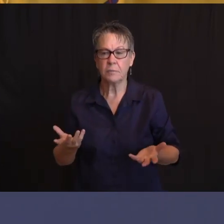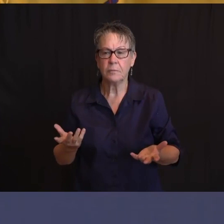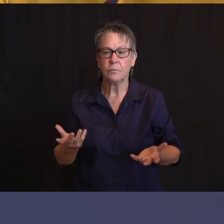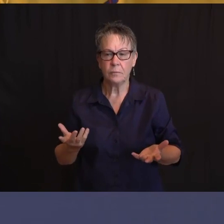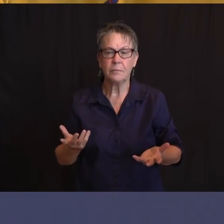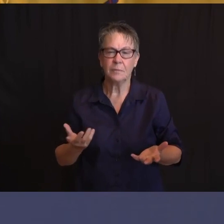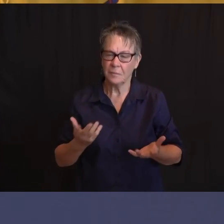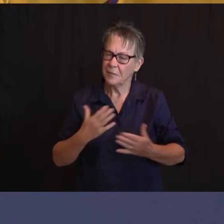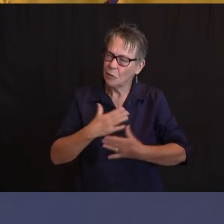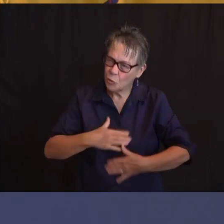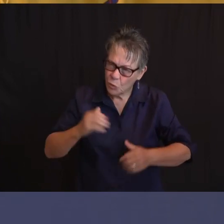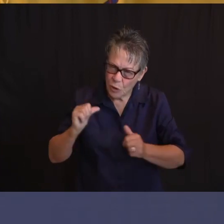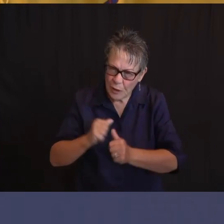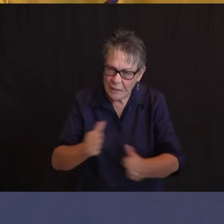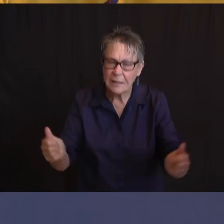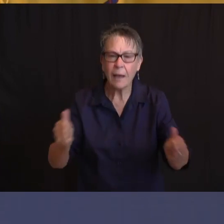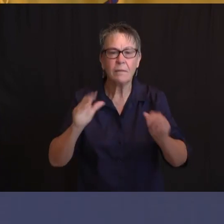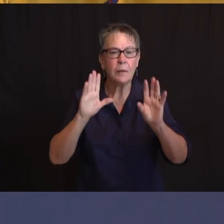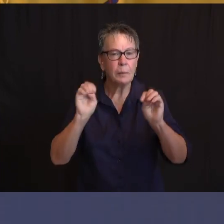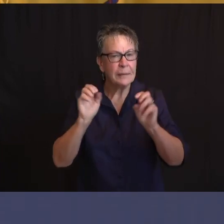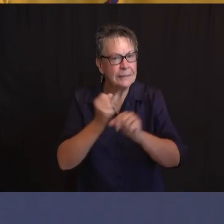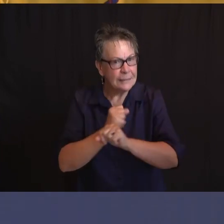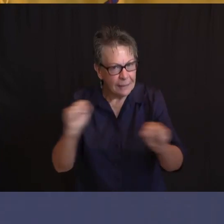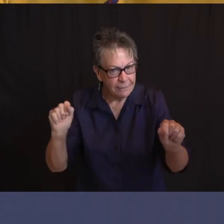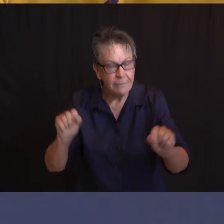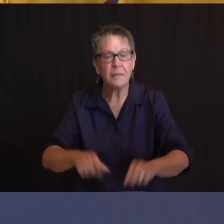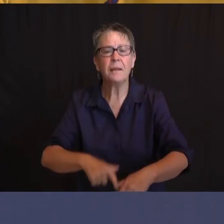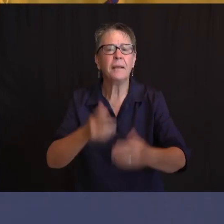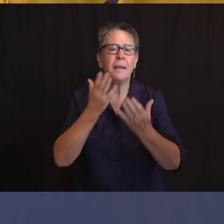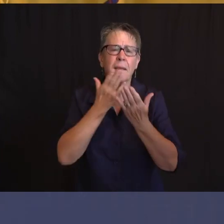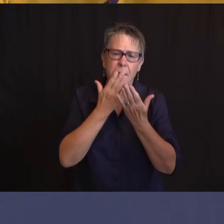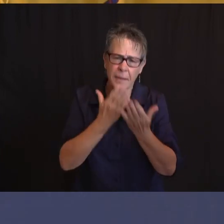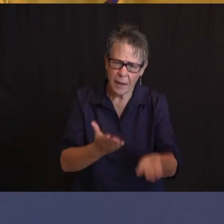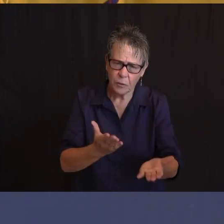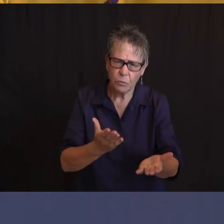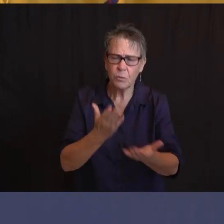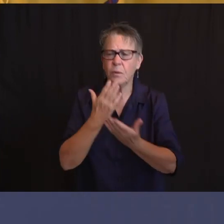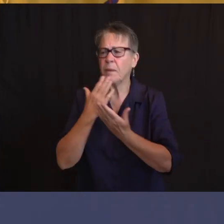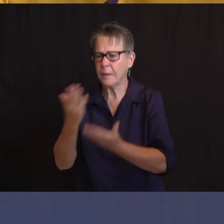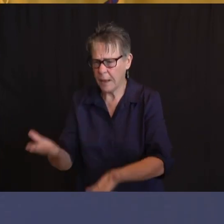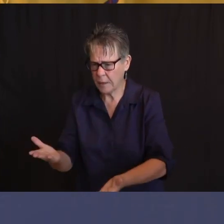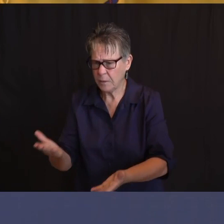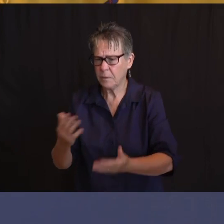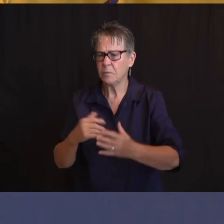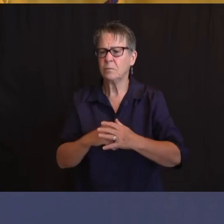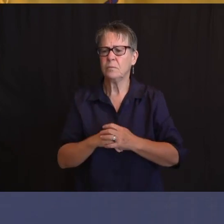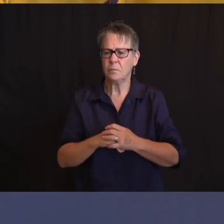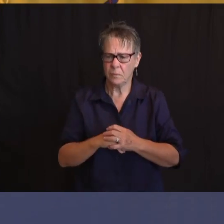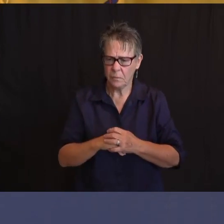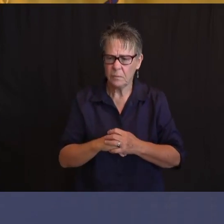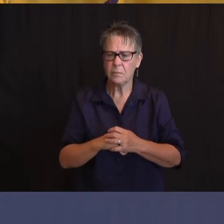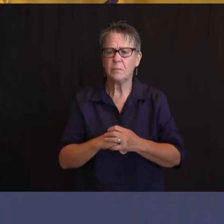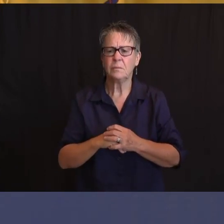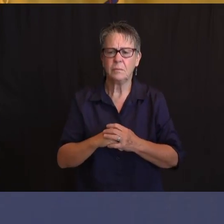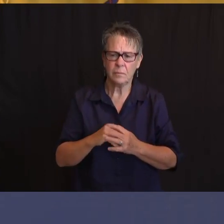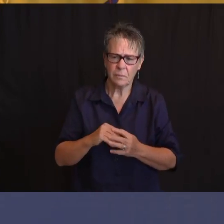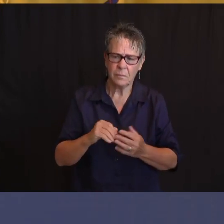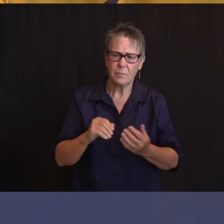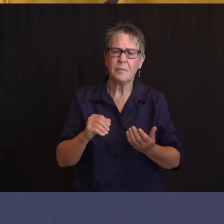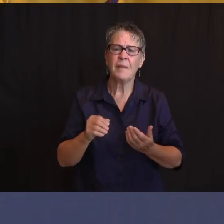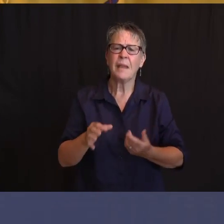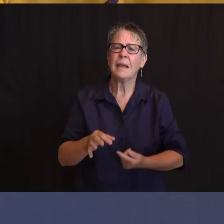Thank you for everything you've done. And I want to conclude by thanking especially the First Lady of the great state of New Jersey. Celebrated our 26th